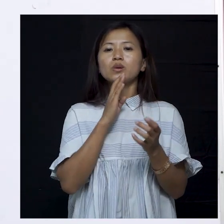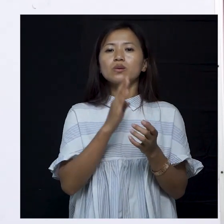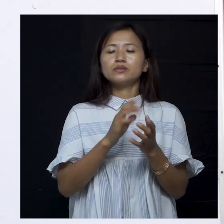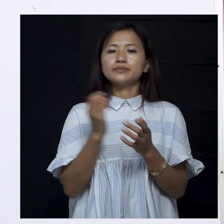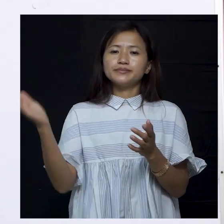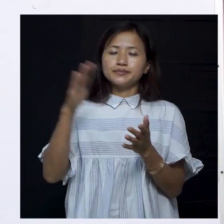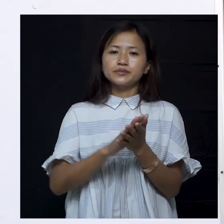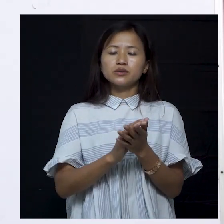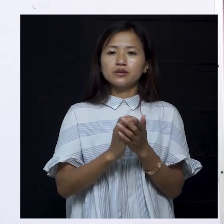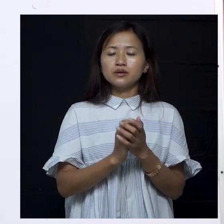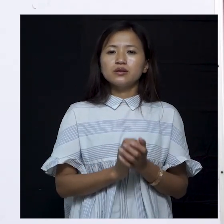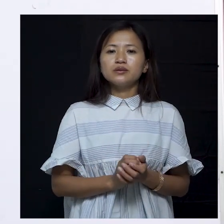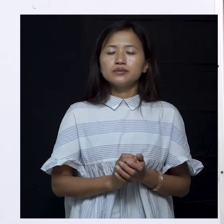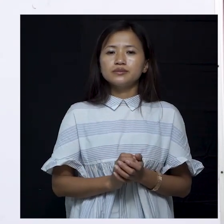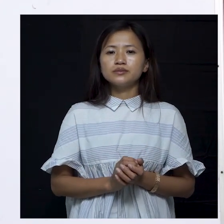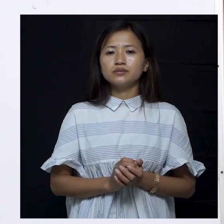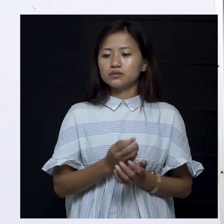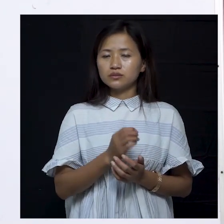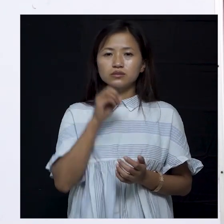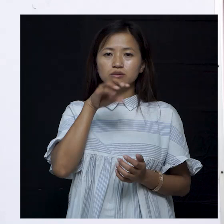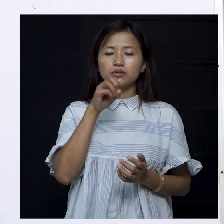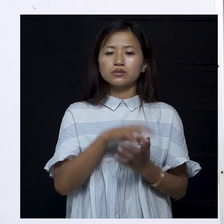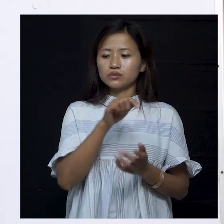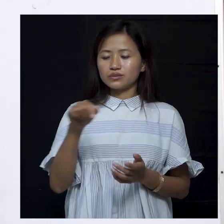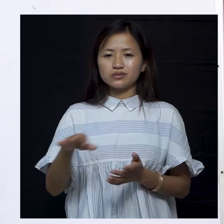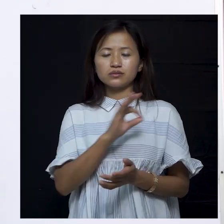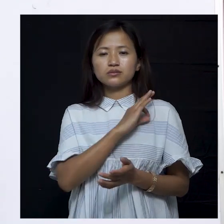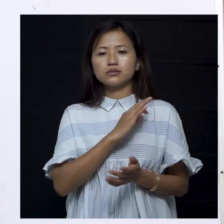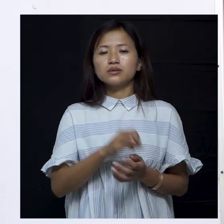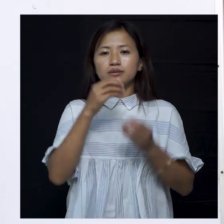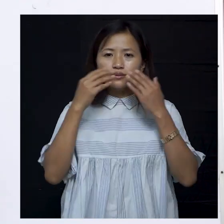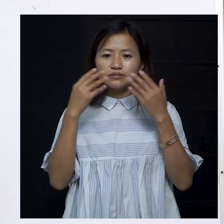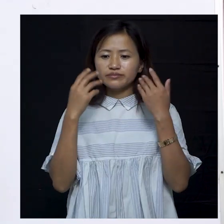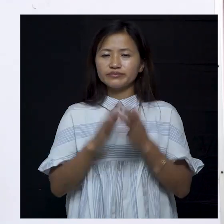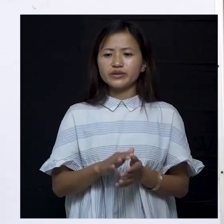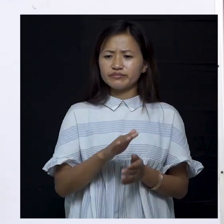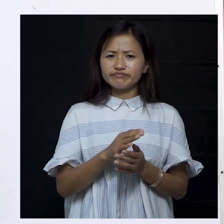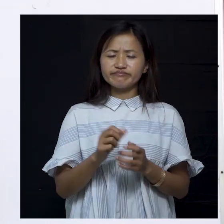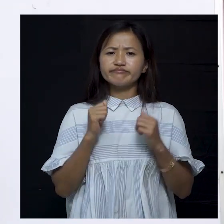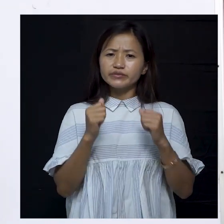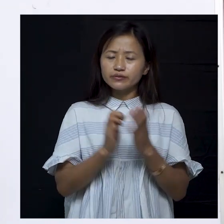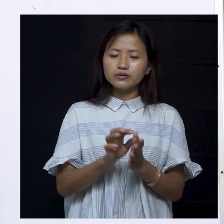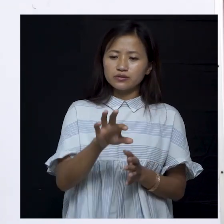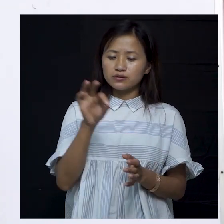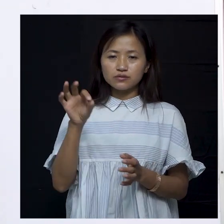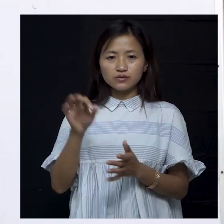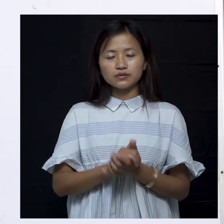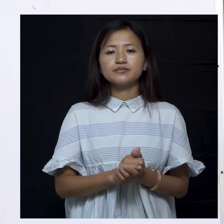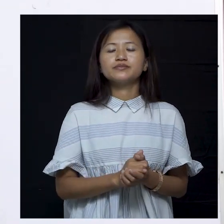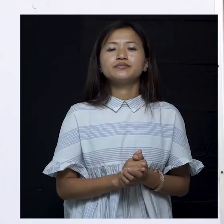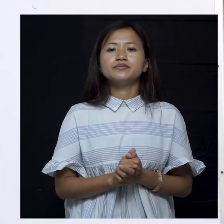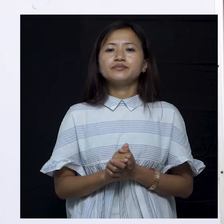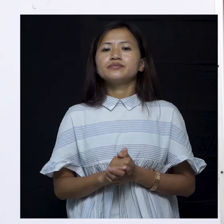example of a defining clause, I said dogs which like cats are rare to find. So in those cases, you cannot put a comma